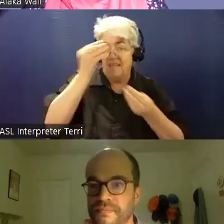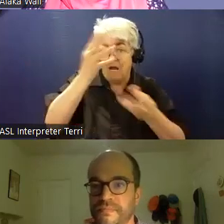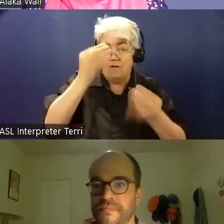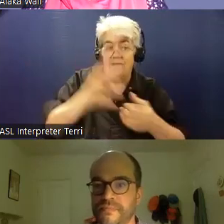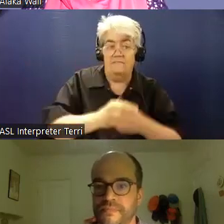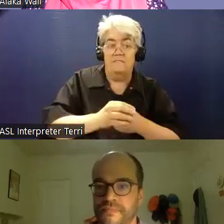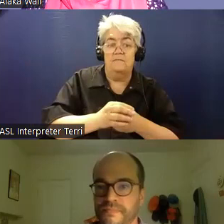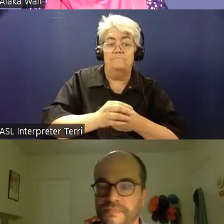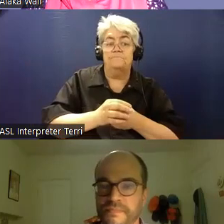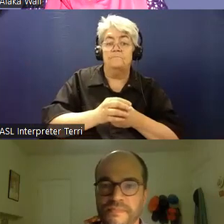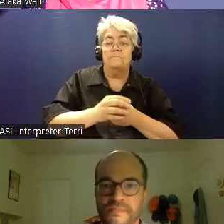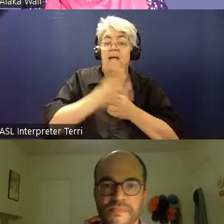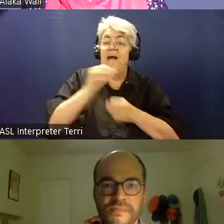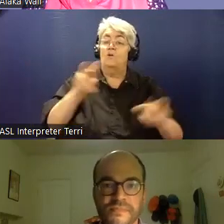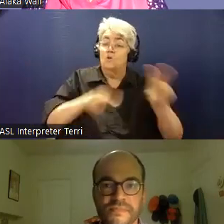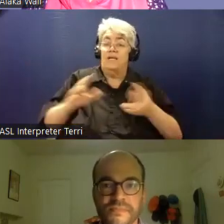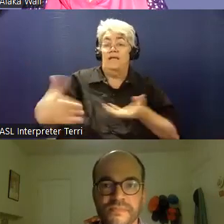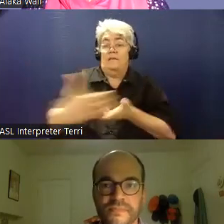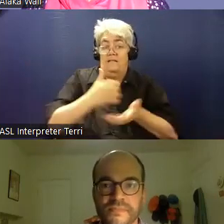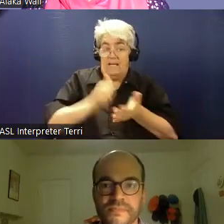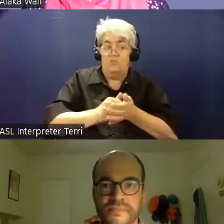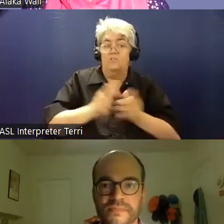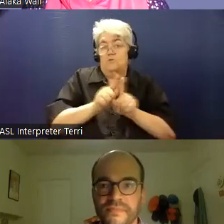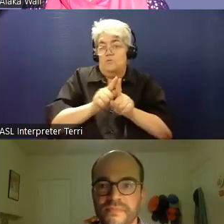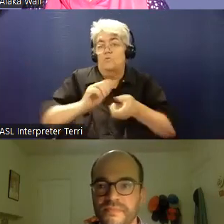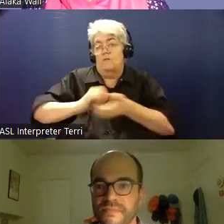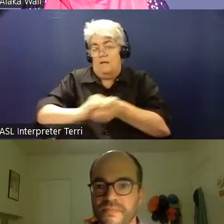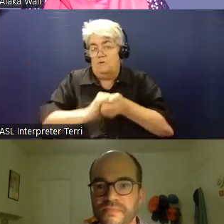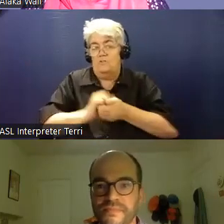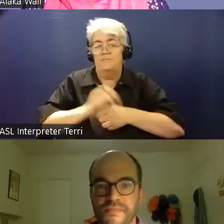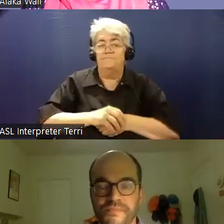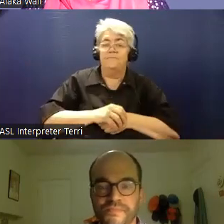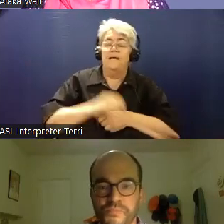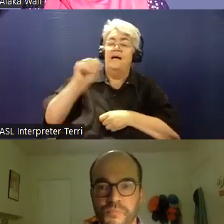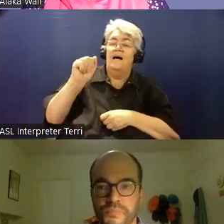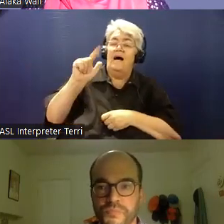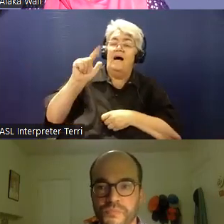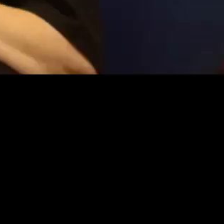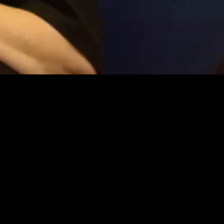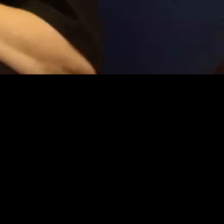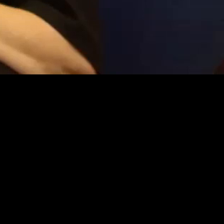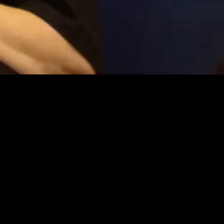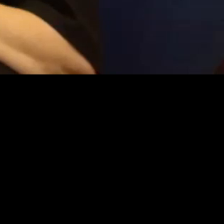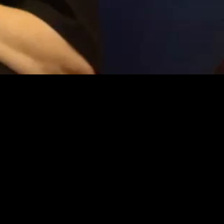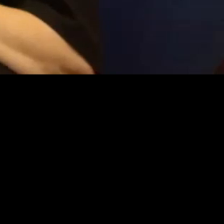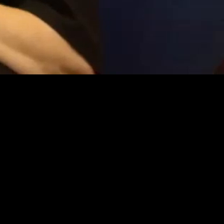Thank you, Matt, for that introduction, and thank you to